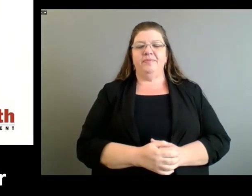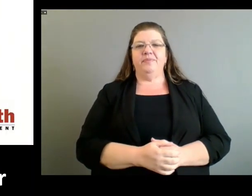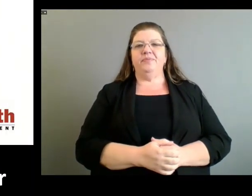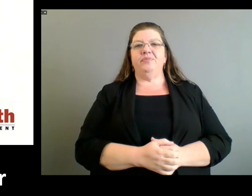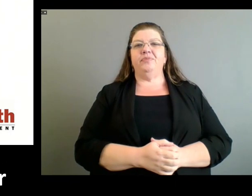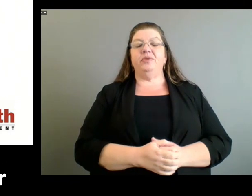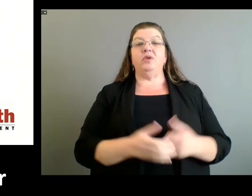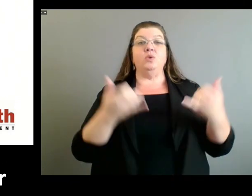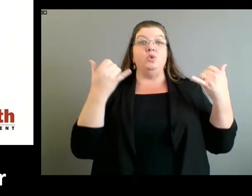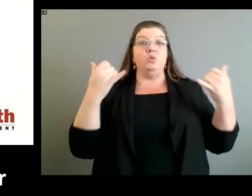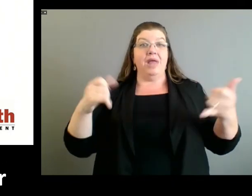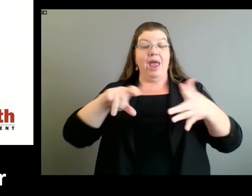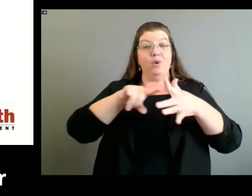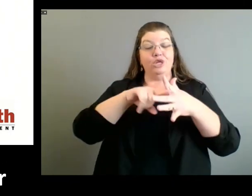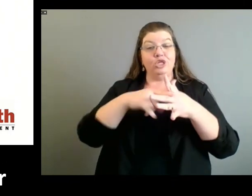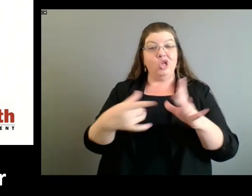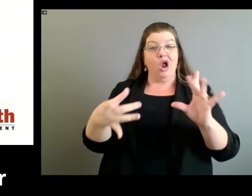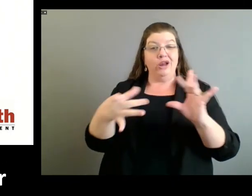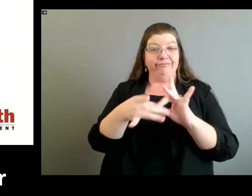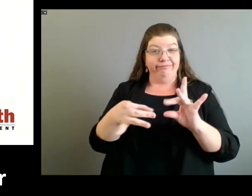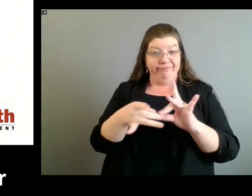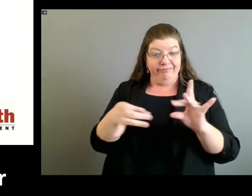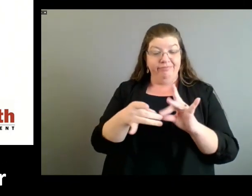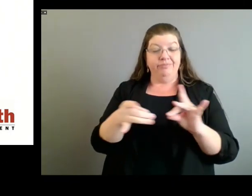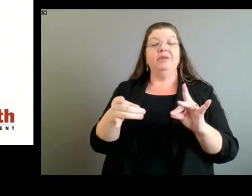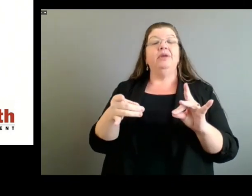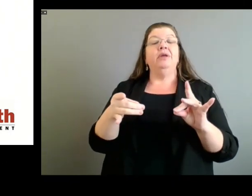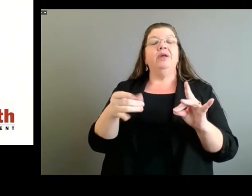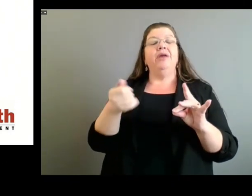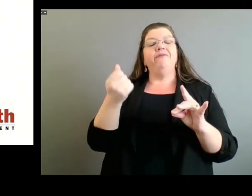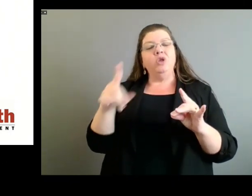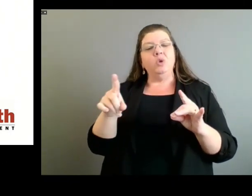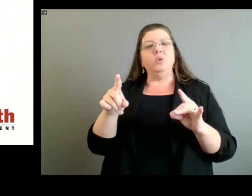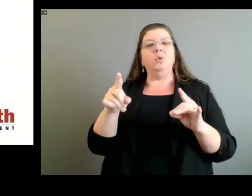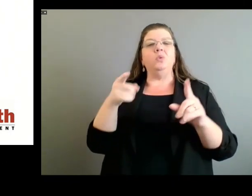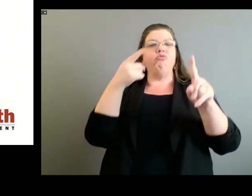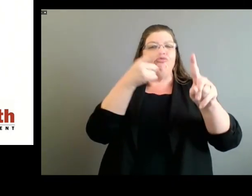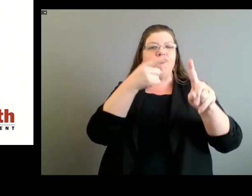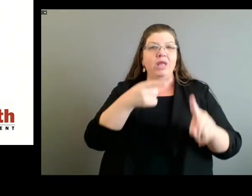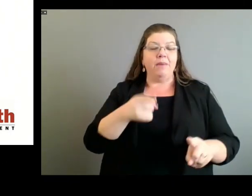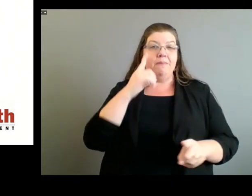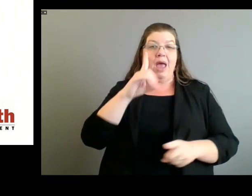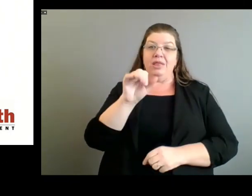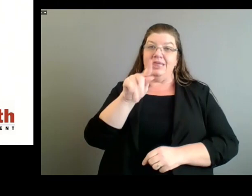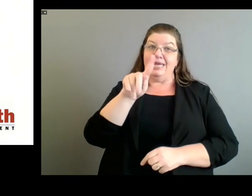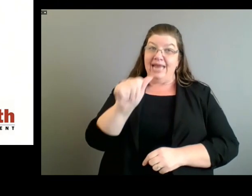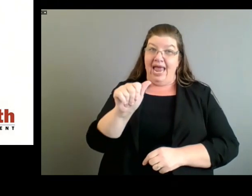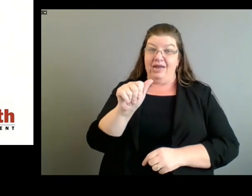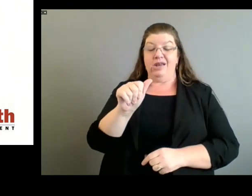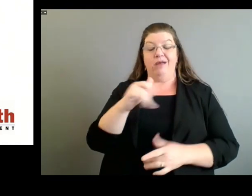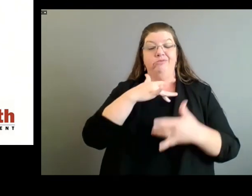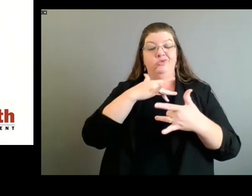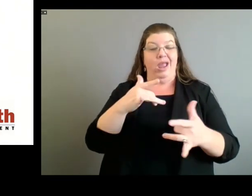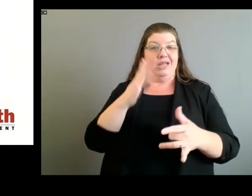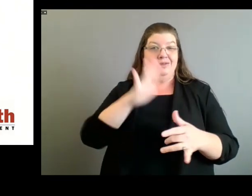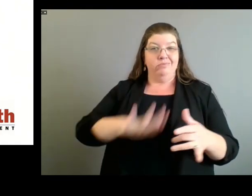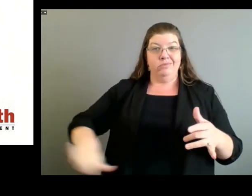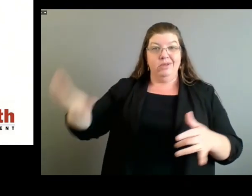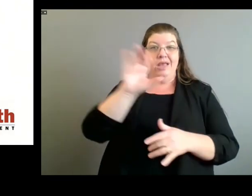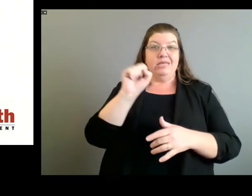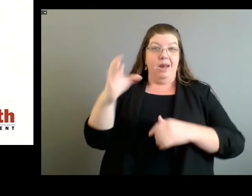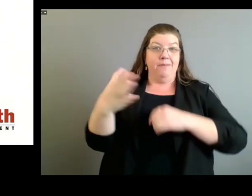I'd like to begin my briefing with a few comments about the data trends in Santa Barbara